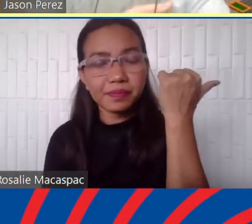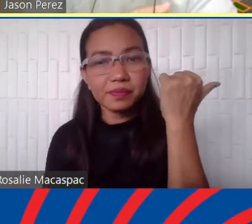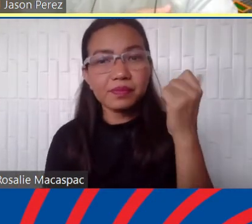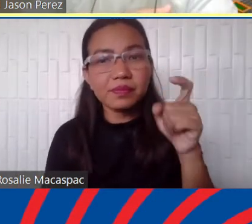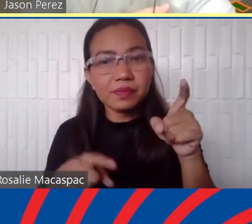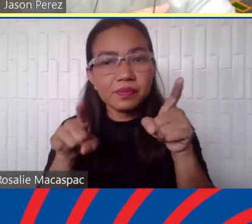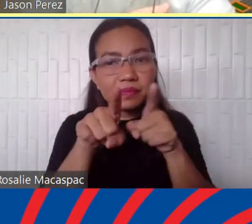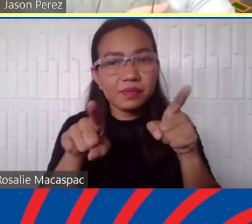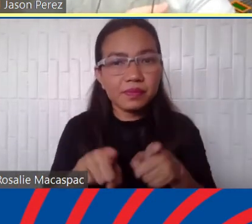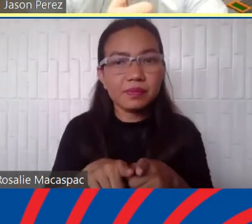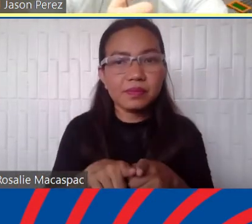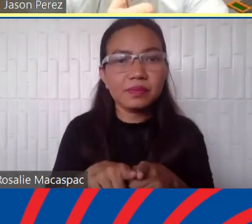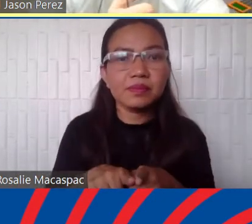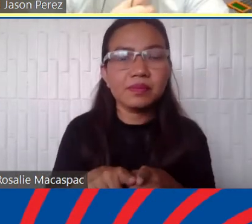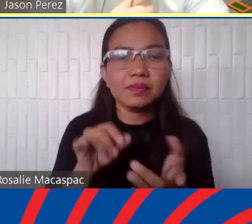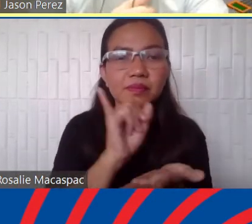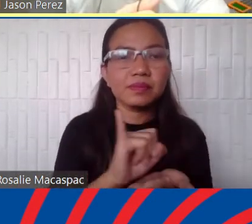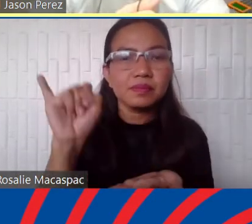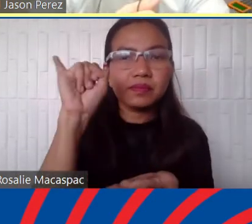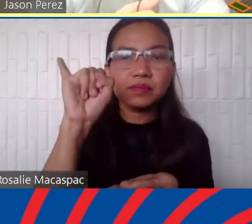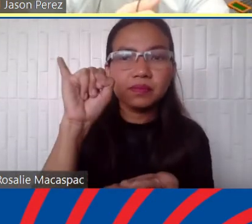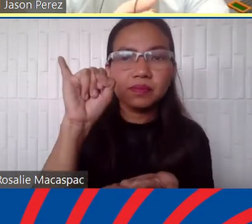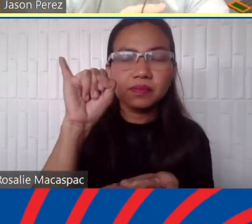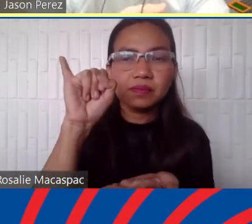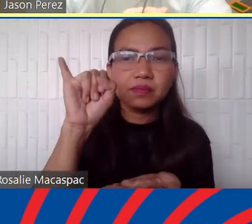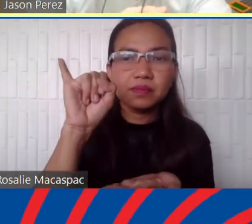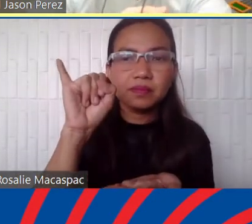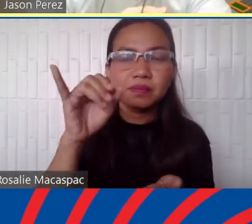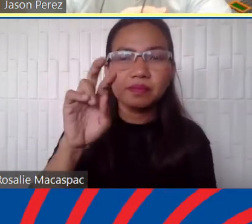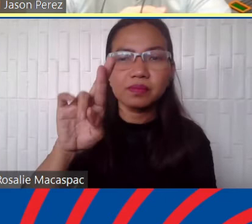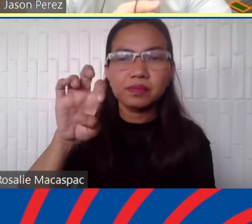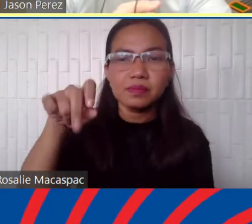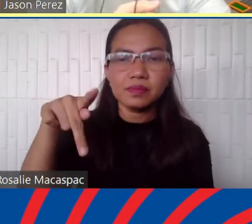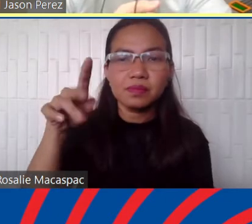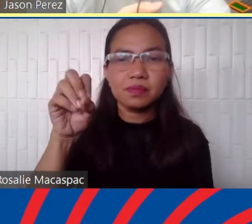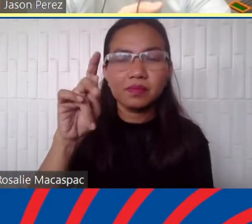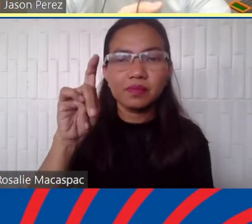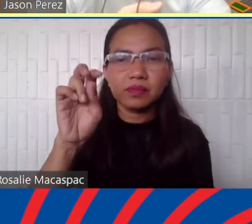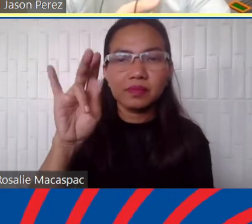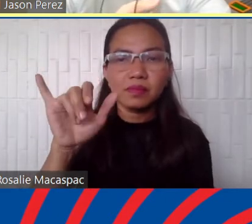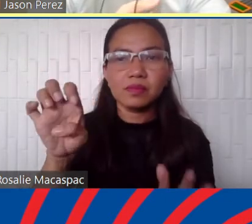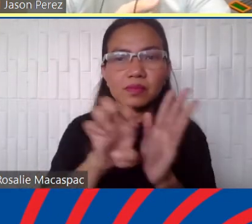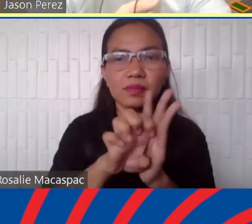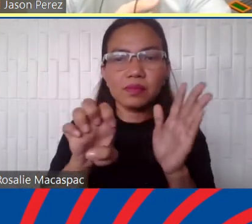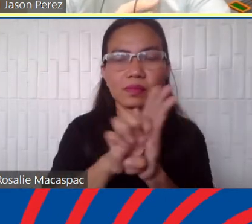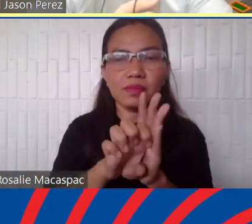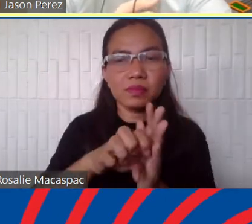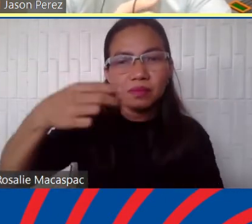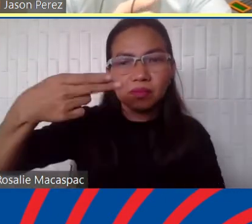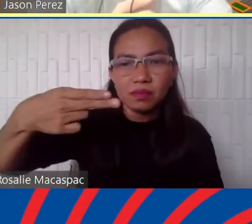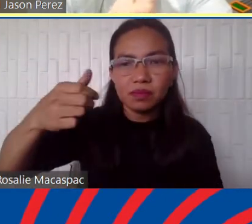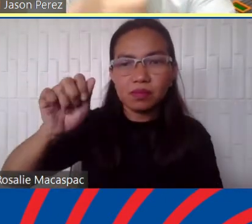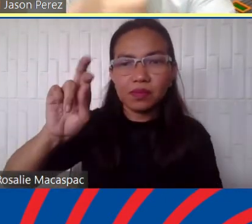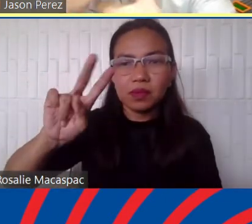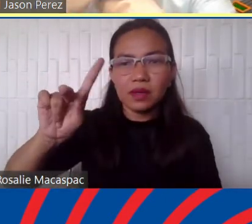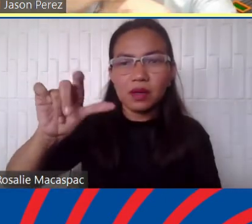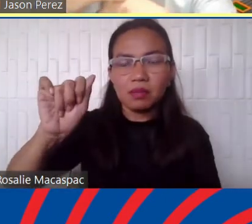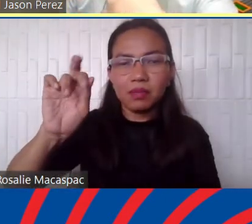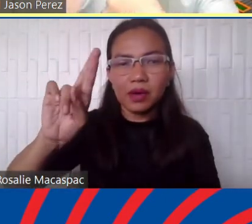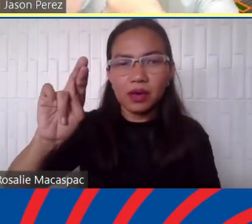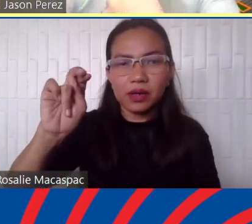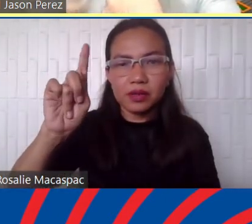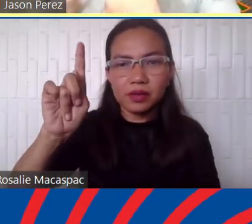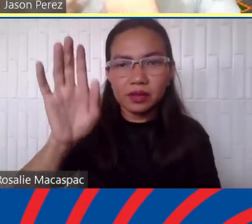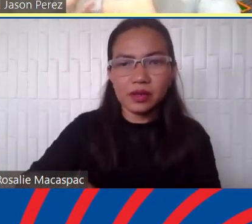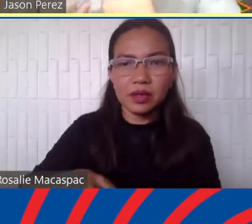also institutional repositories. Like for example, there's the Harvard Dataverse,